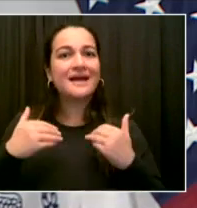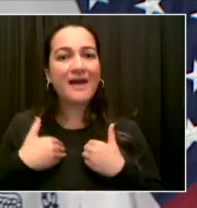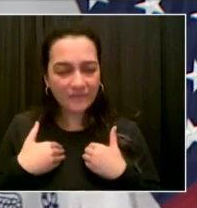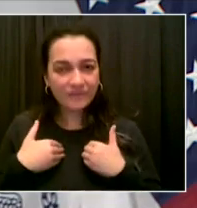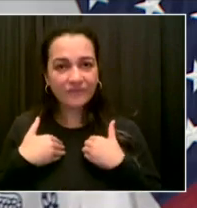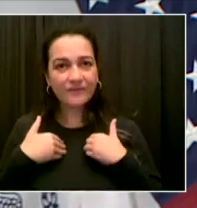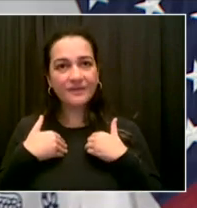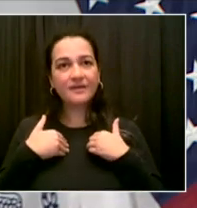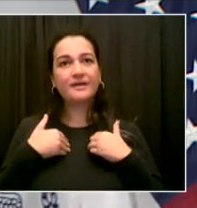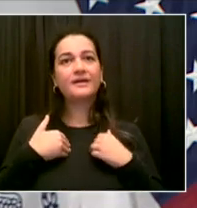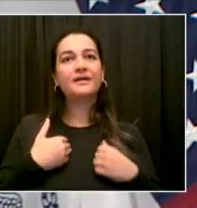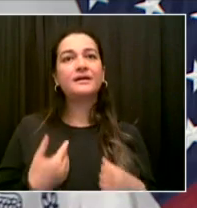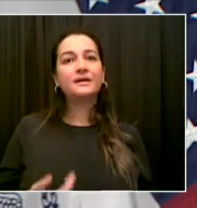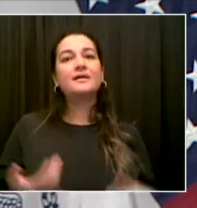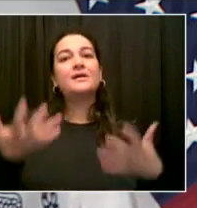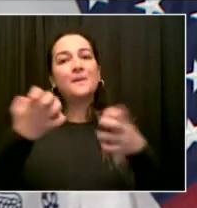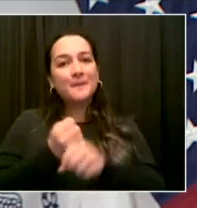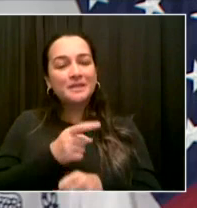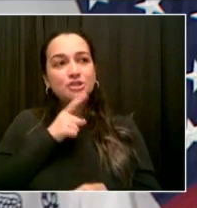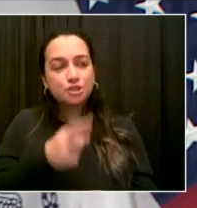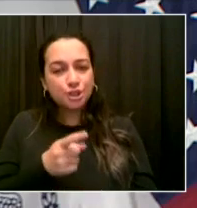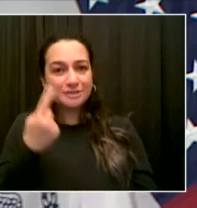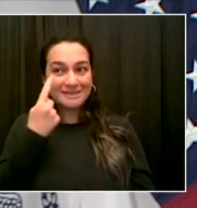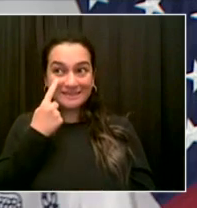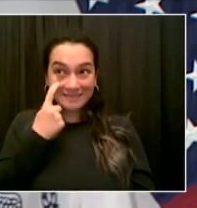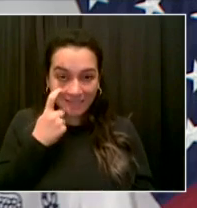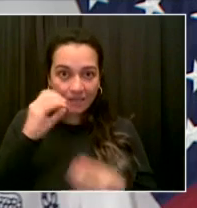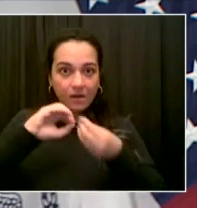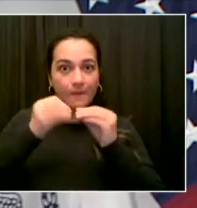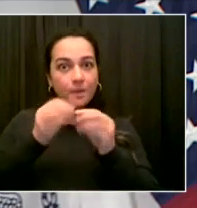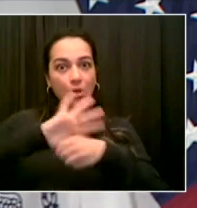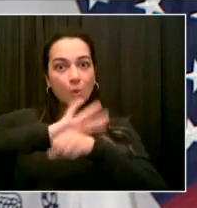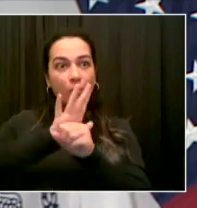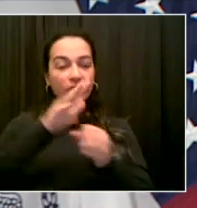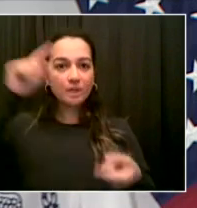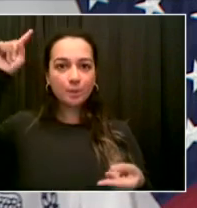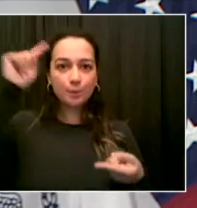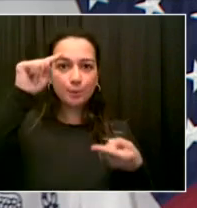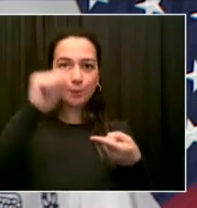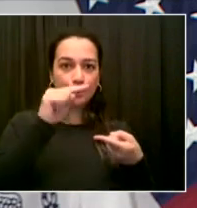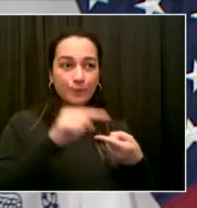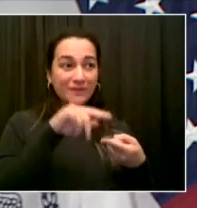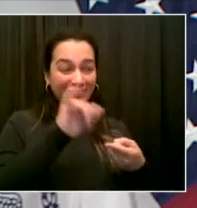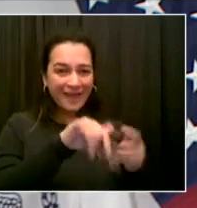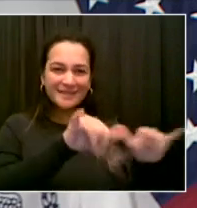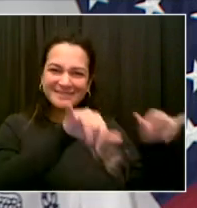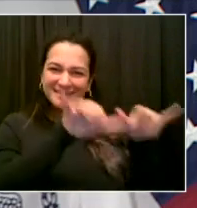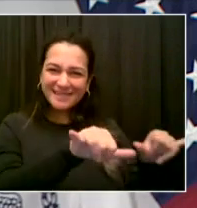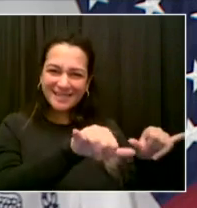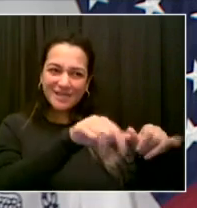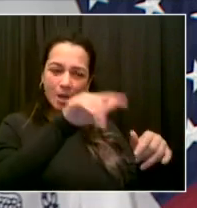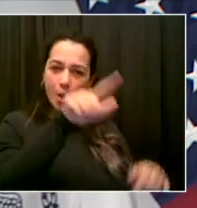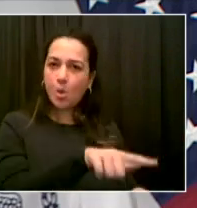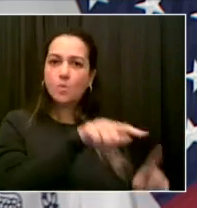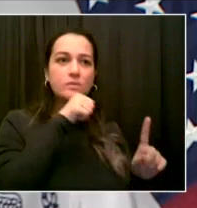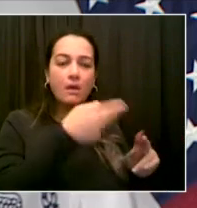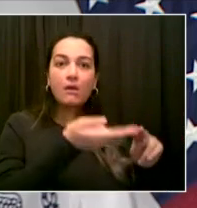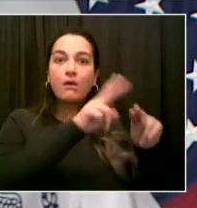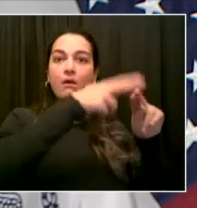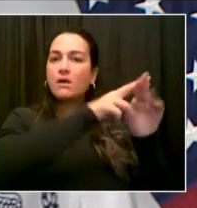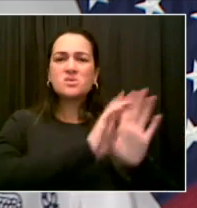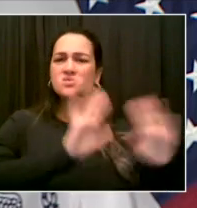The COVID rates are plummeting, thank God. Vaccinations at a real strong level. We're working hard to get to that 5